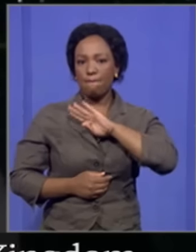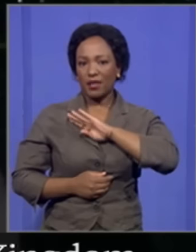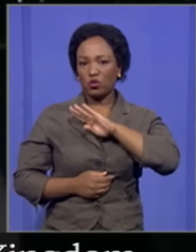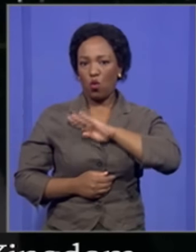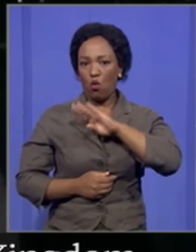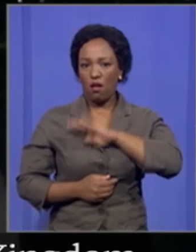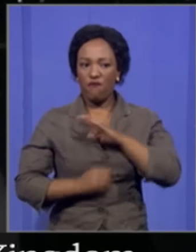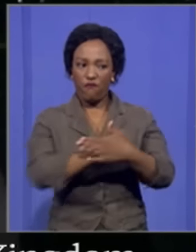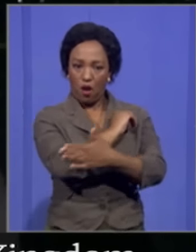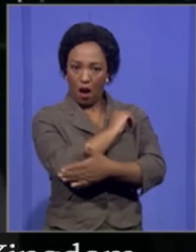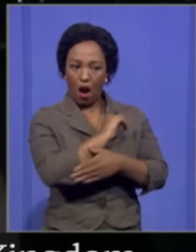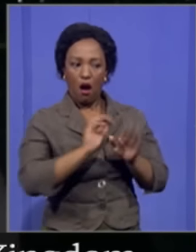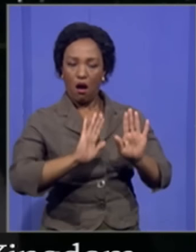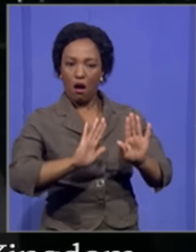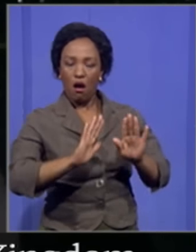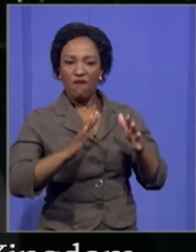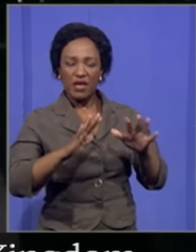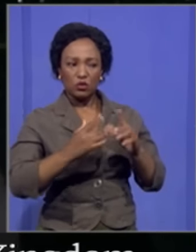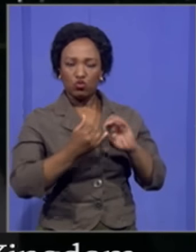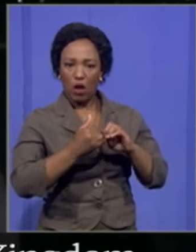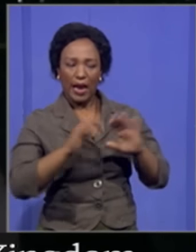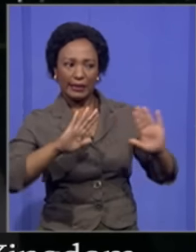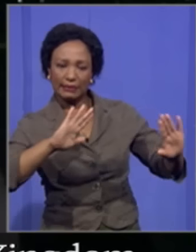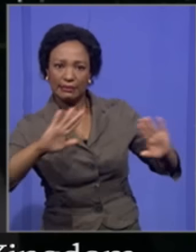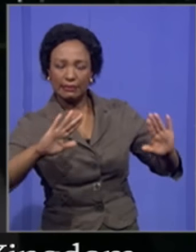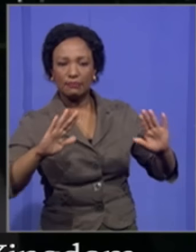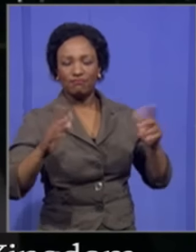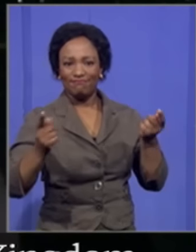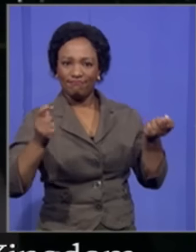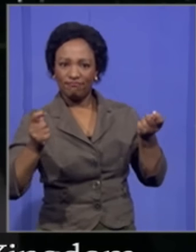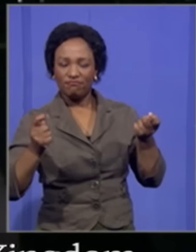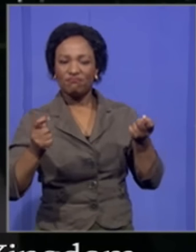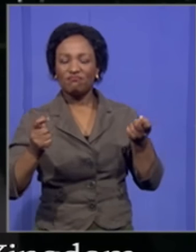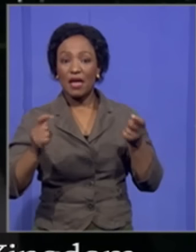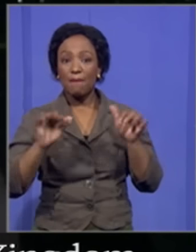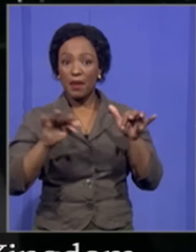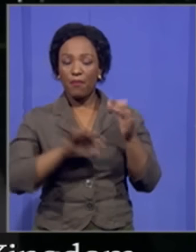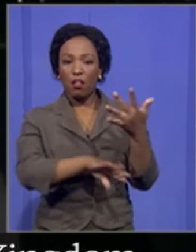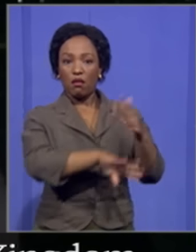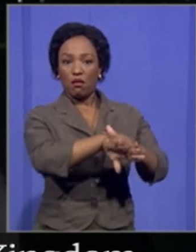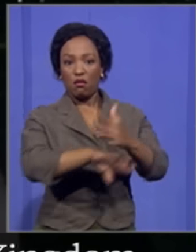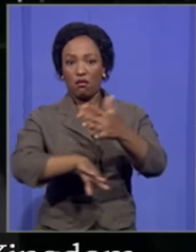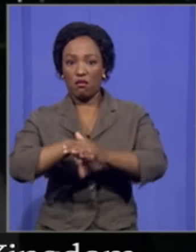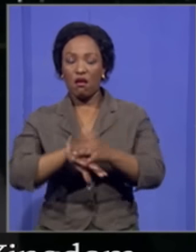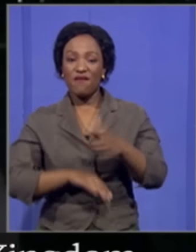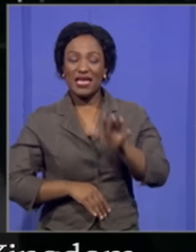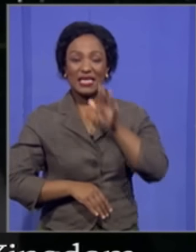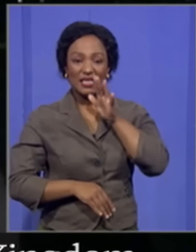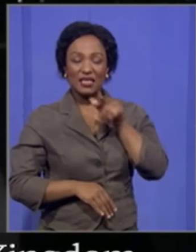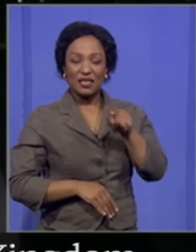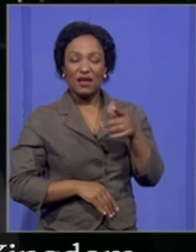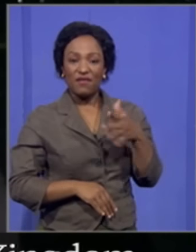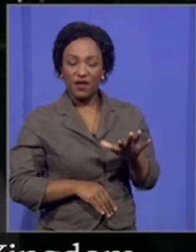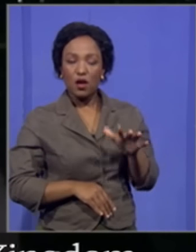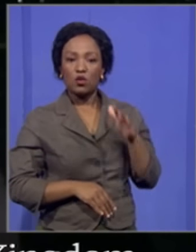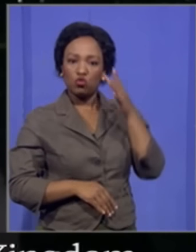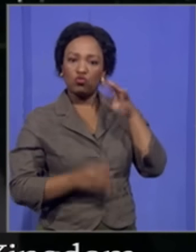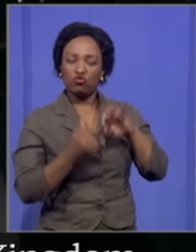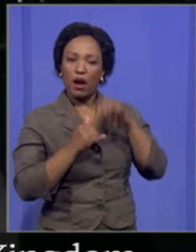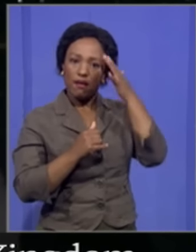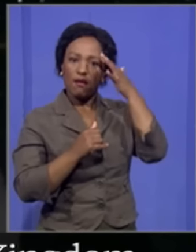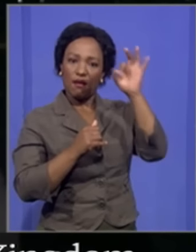ho fedisa ka pele ebile ho hlokaetse batho ba bangatanyana ba neng ba leka ho dia mmuso hore